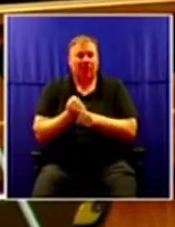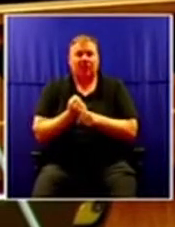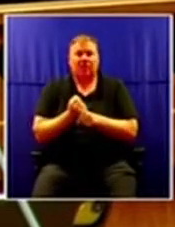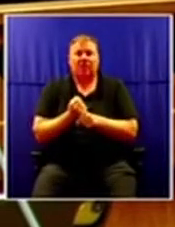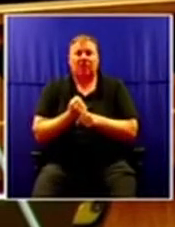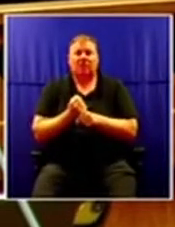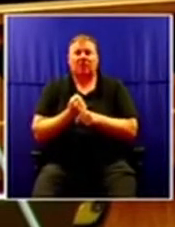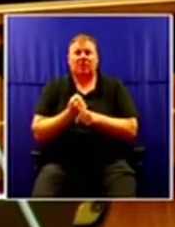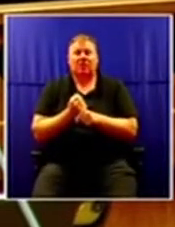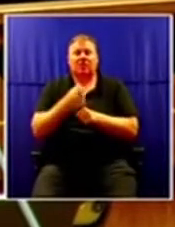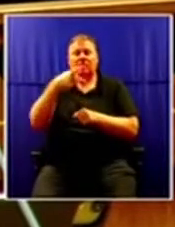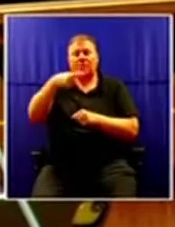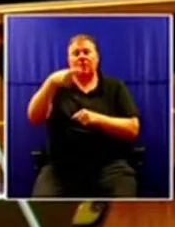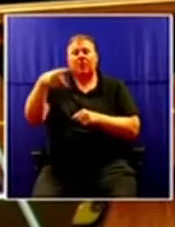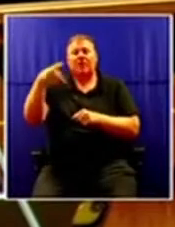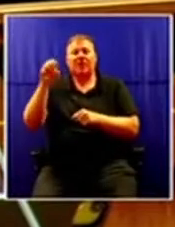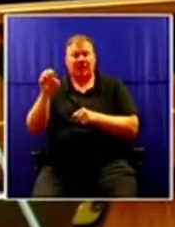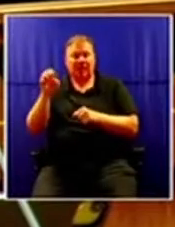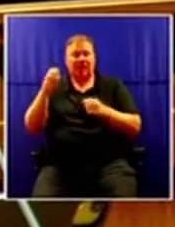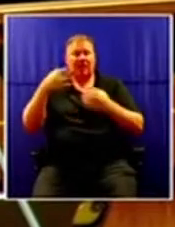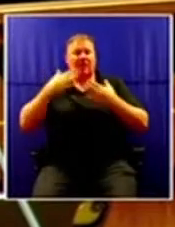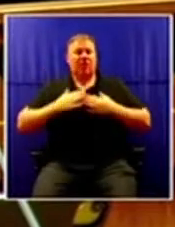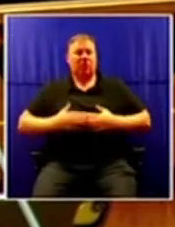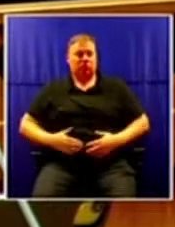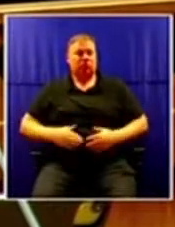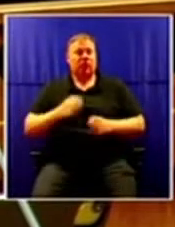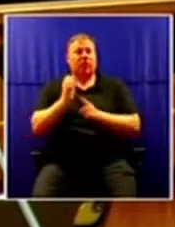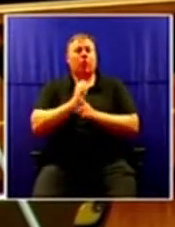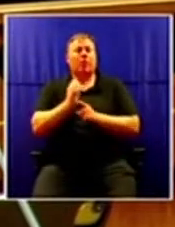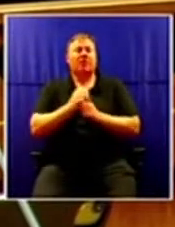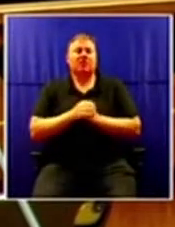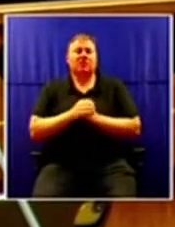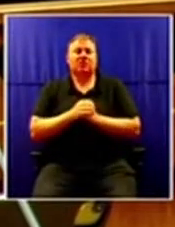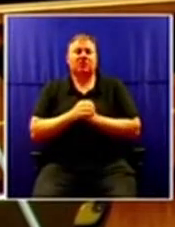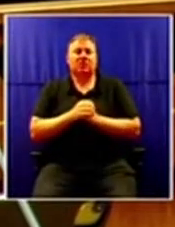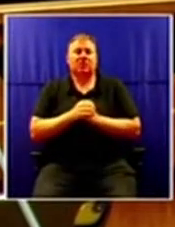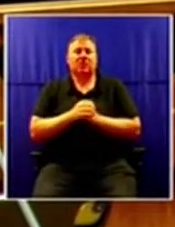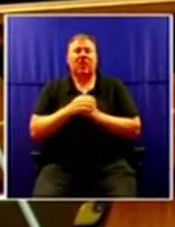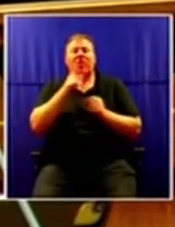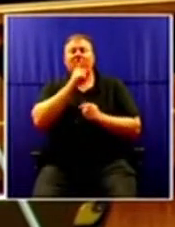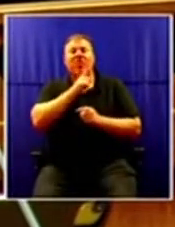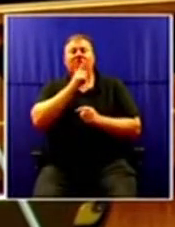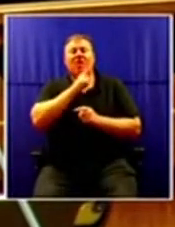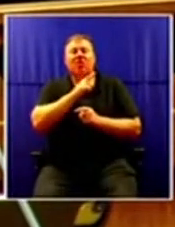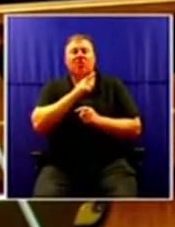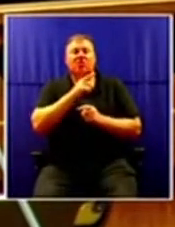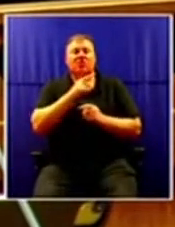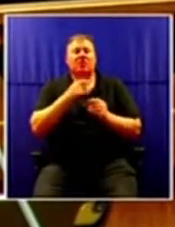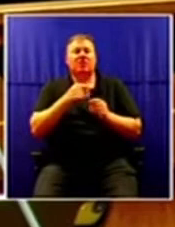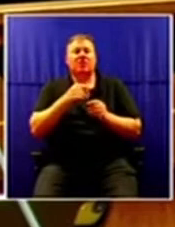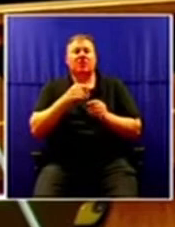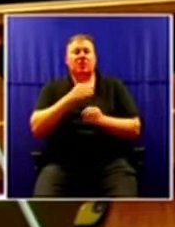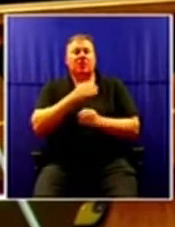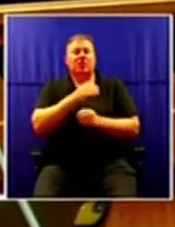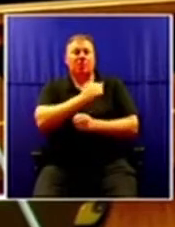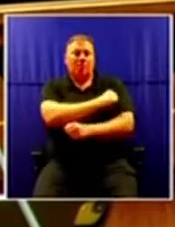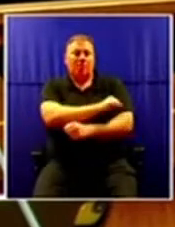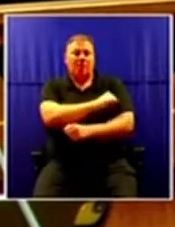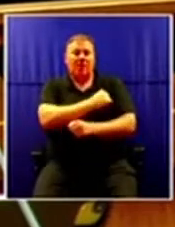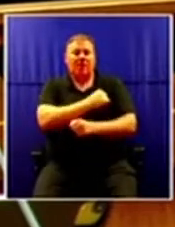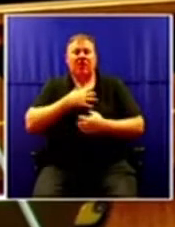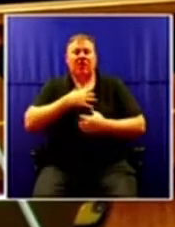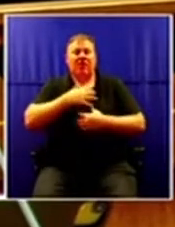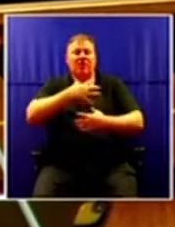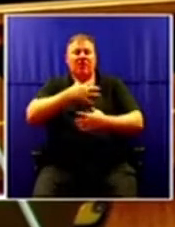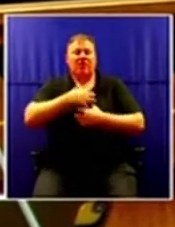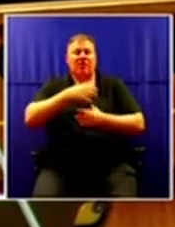personal protective equipment, and thousands of medical ventilators within a matter of months